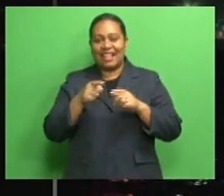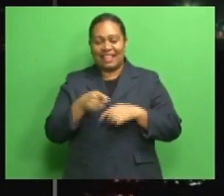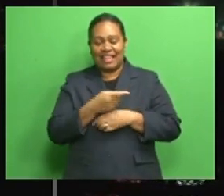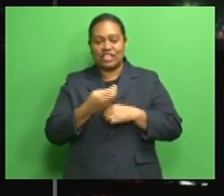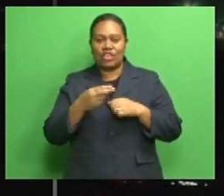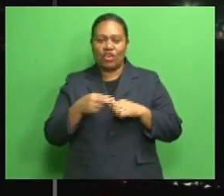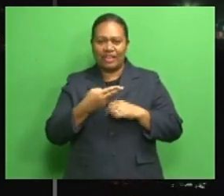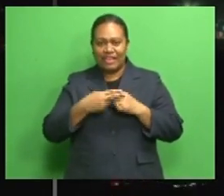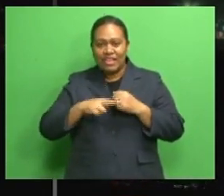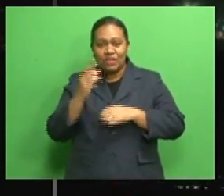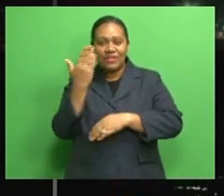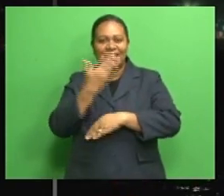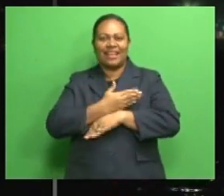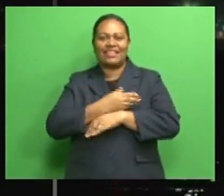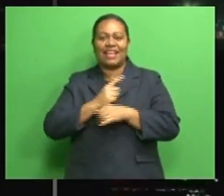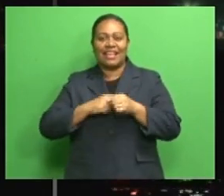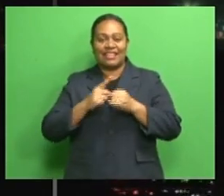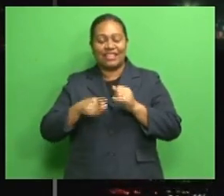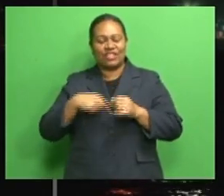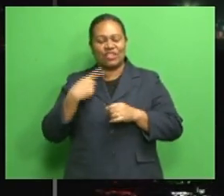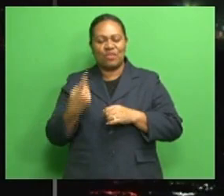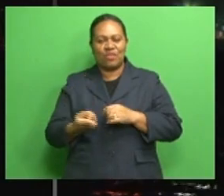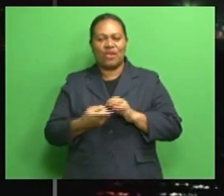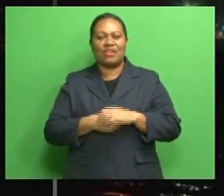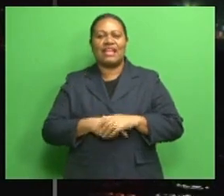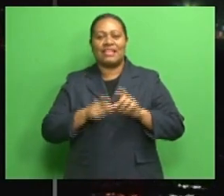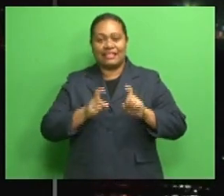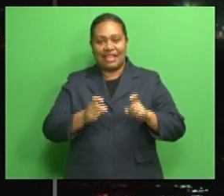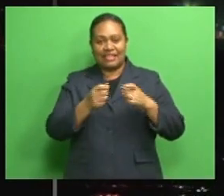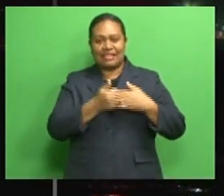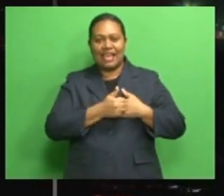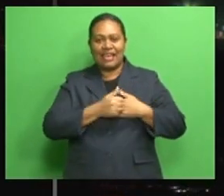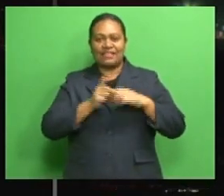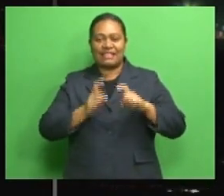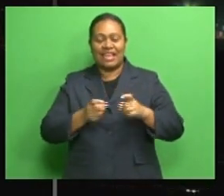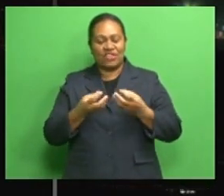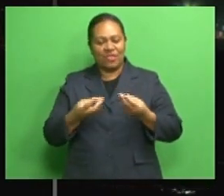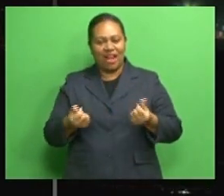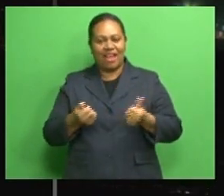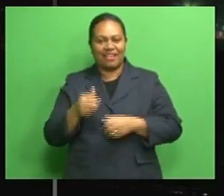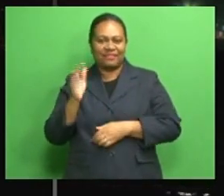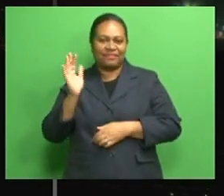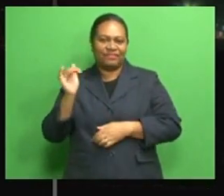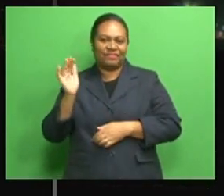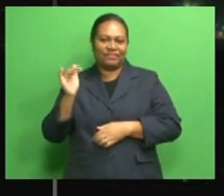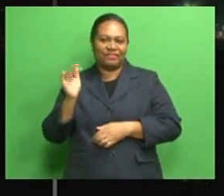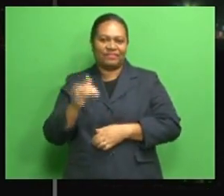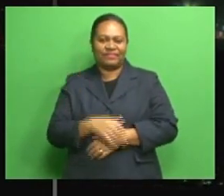FBC News for tonight. Until tomorrow, from the team and I, stay safe, stay dry. Bye for now.